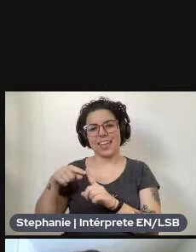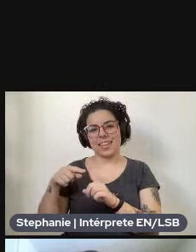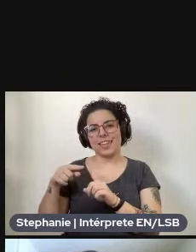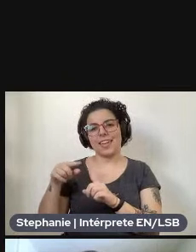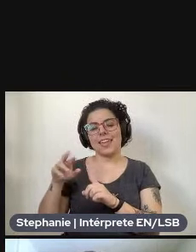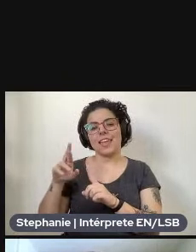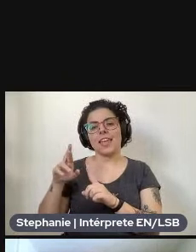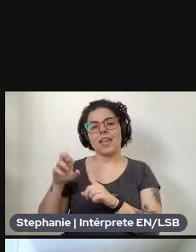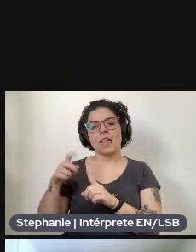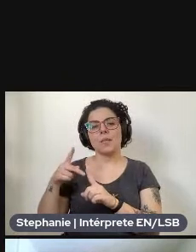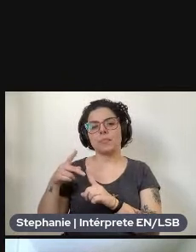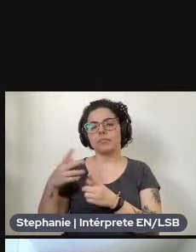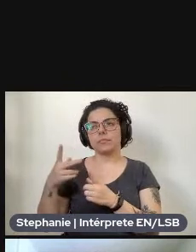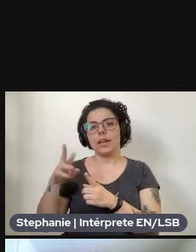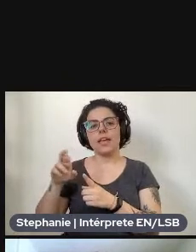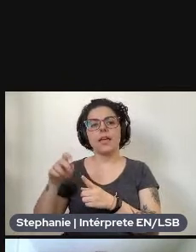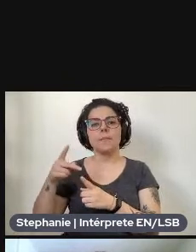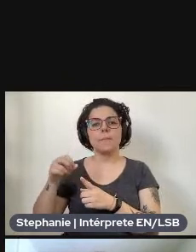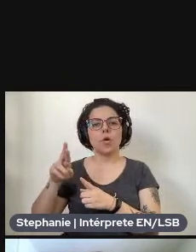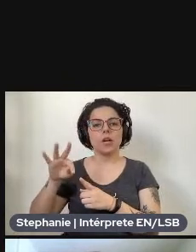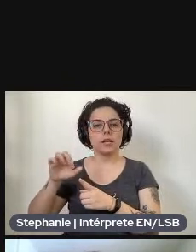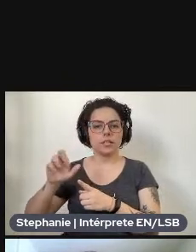16. I want to have a cat.